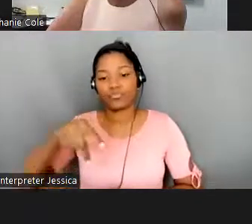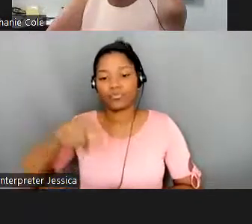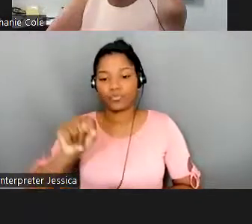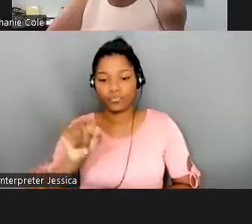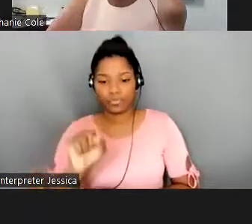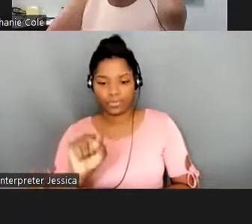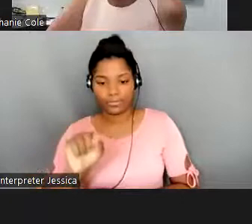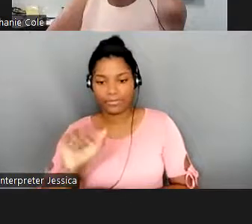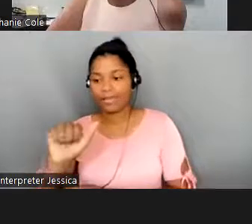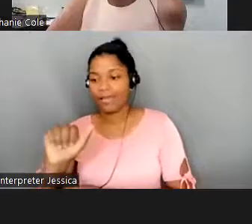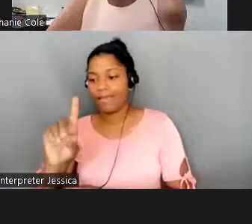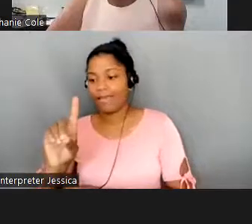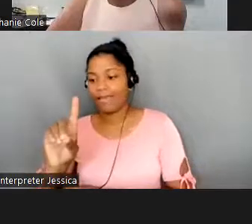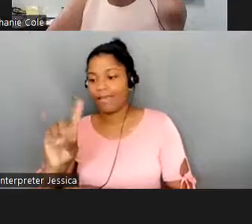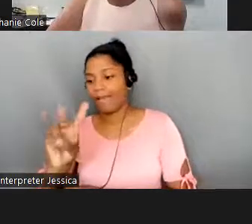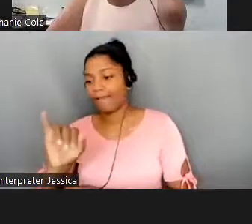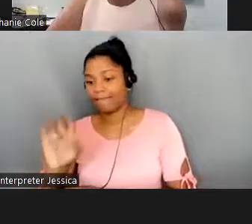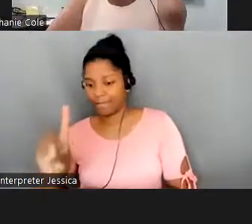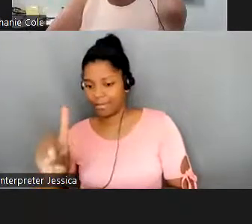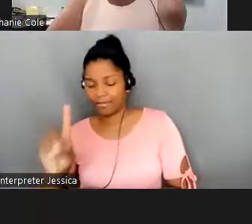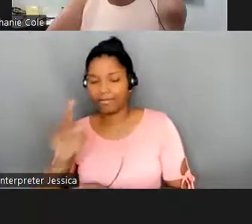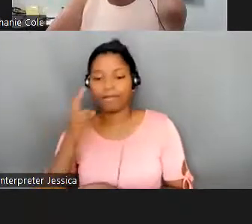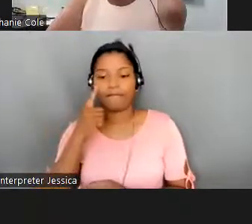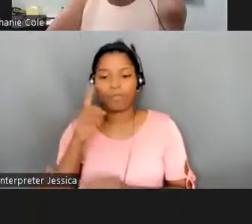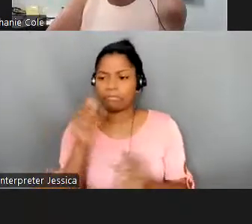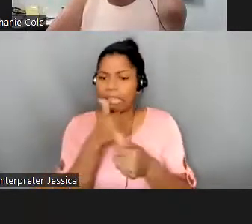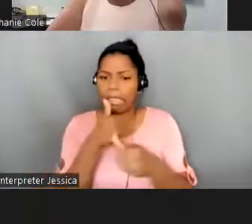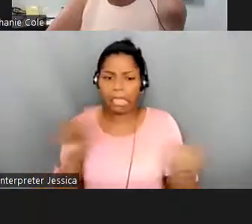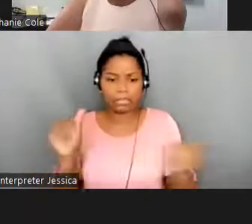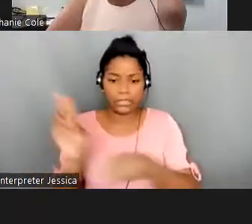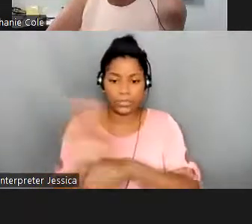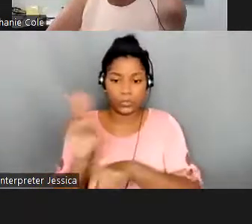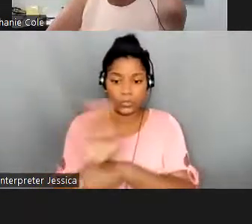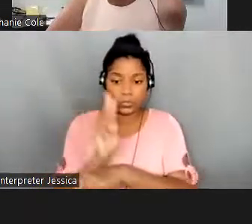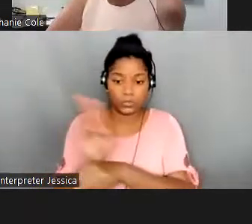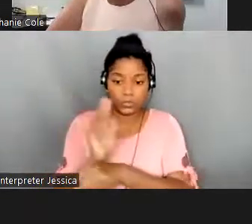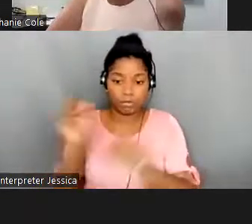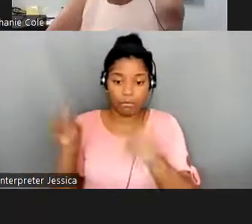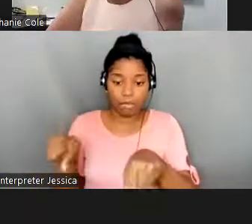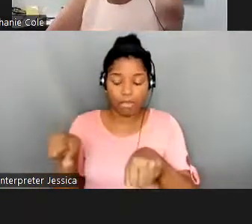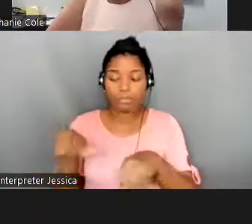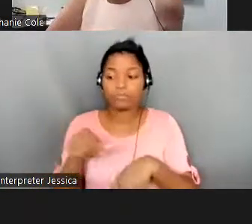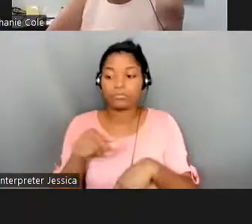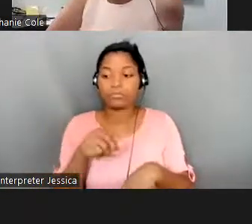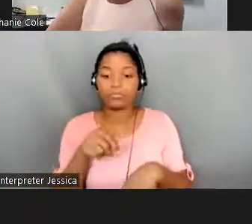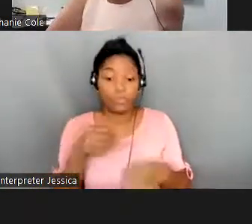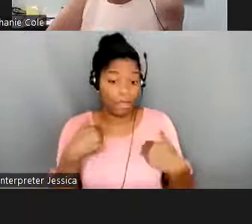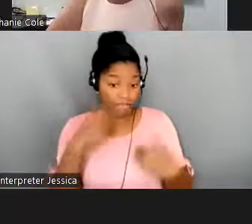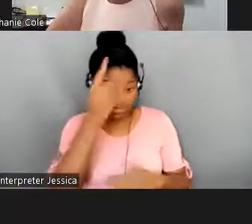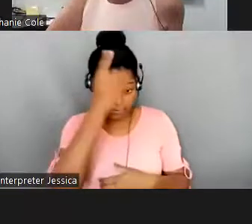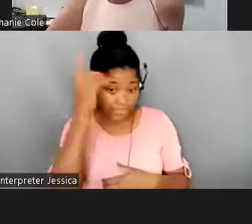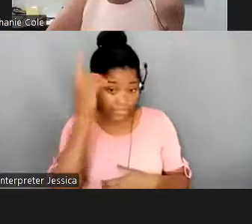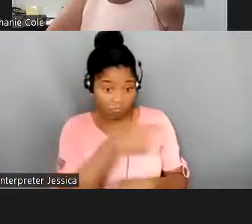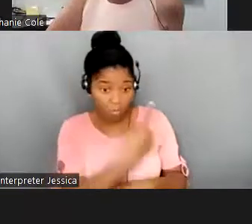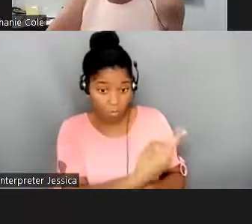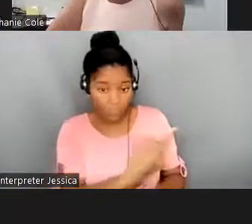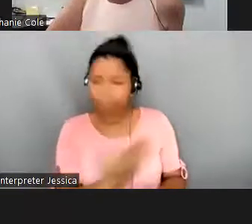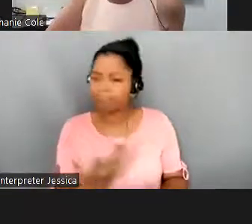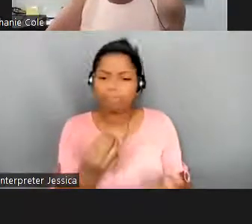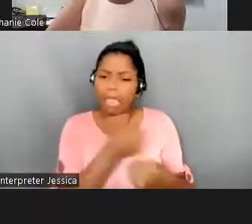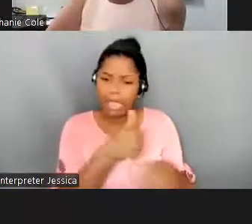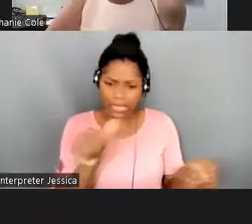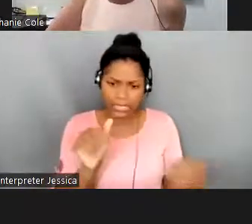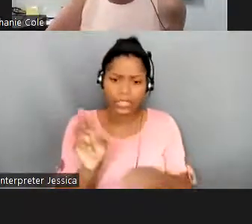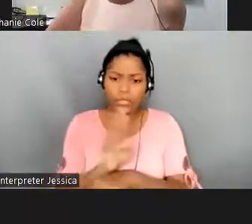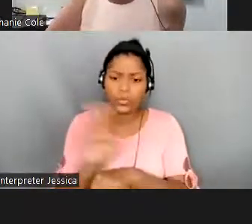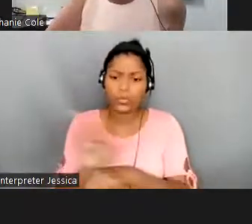intergenerational programming for anyone to use. Doesn't have to be people living with dementia. And